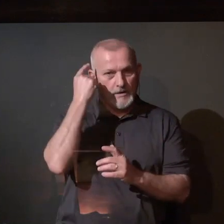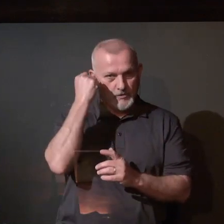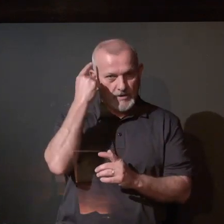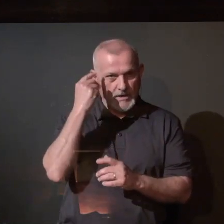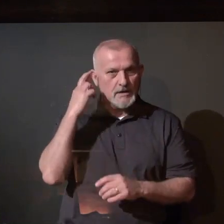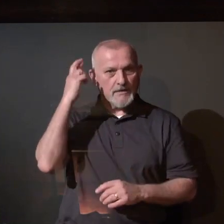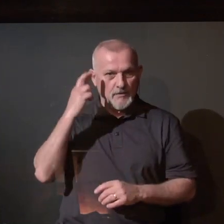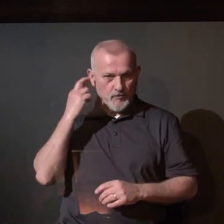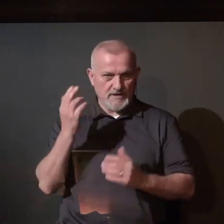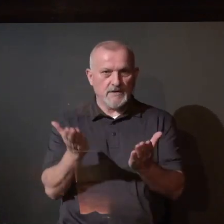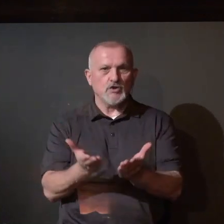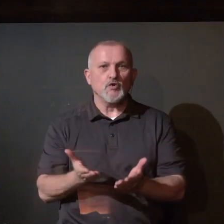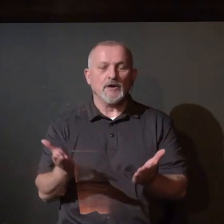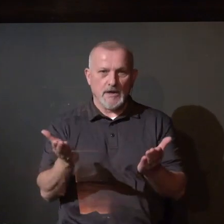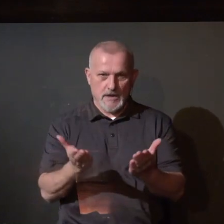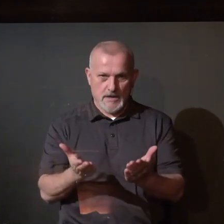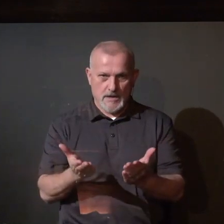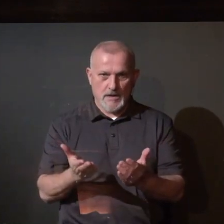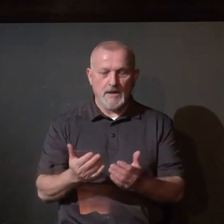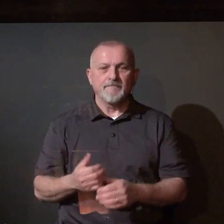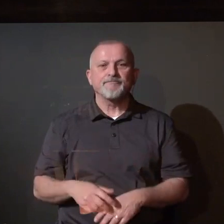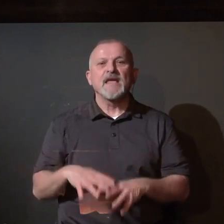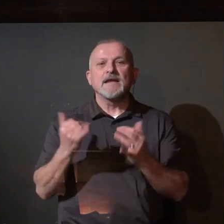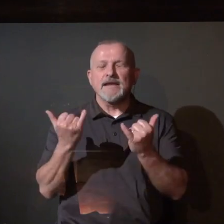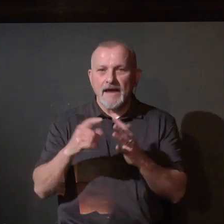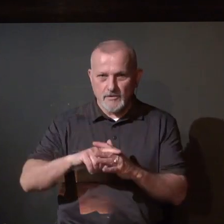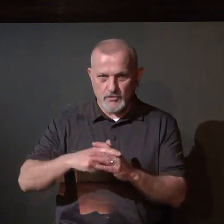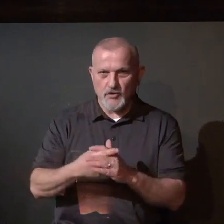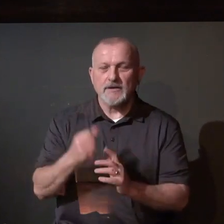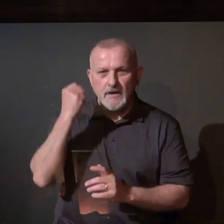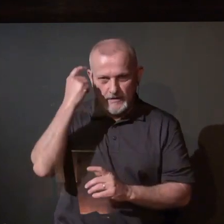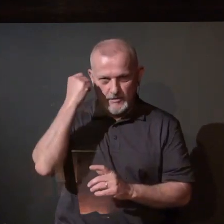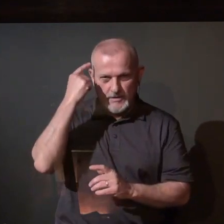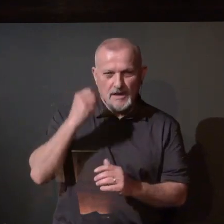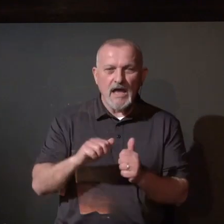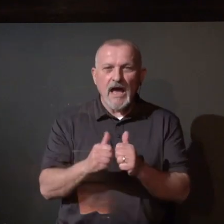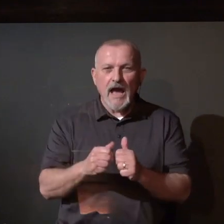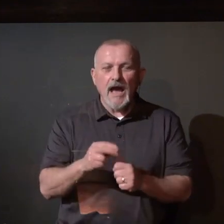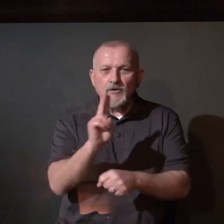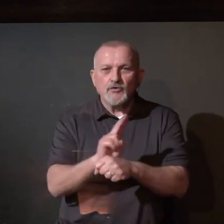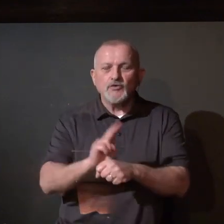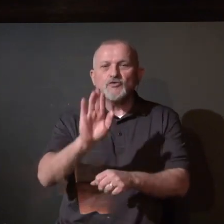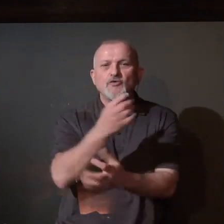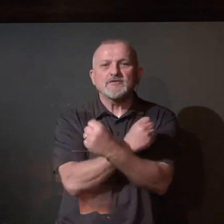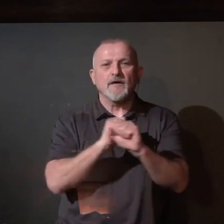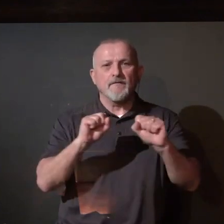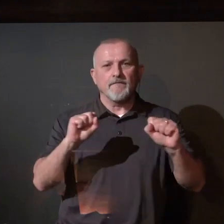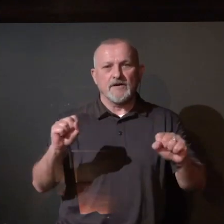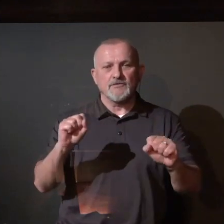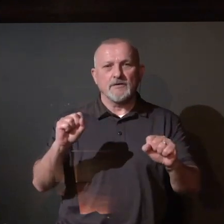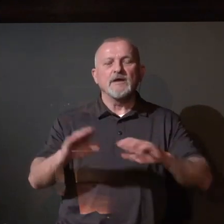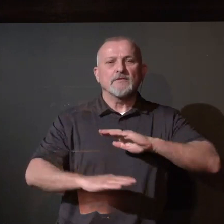here. Now you're beginning to see how you leverage your salvation to fulfill the purpose of your calling.